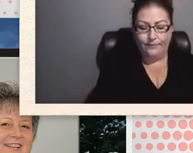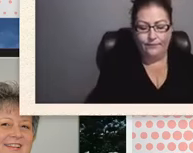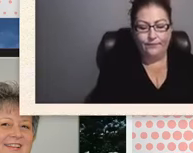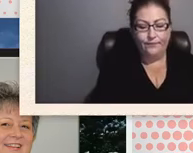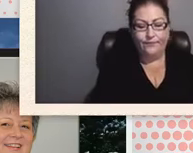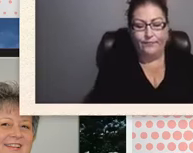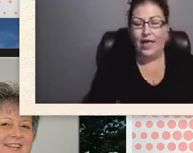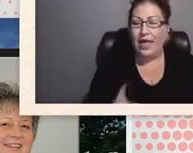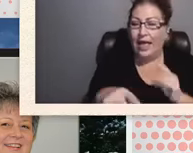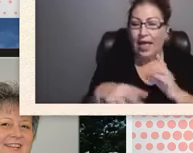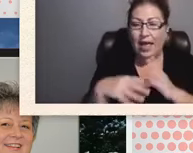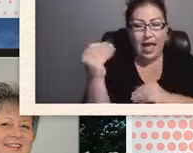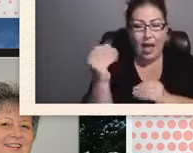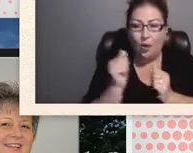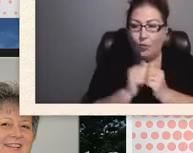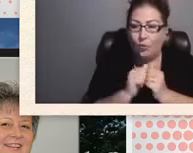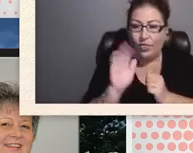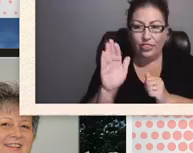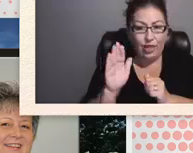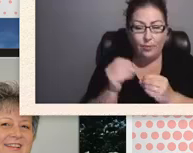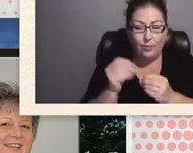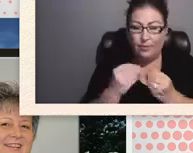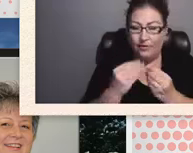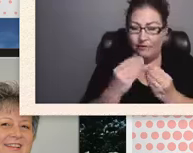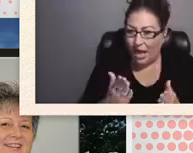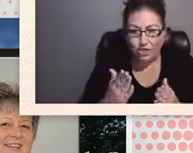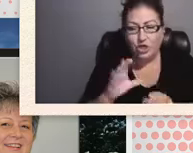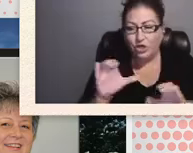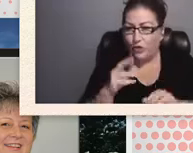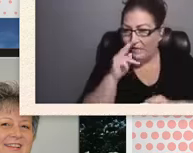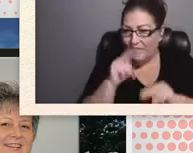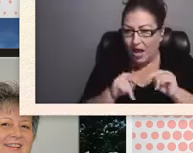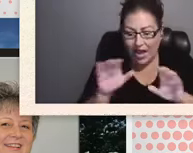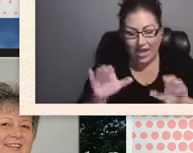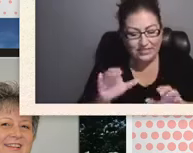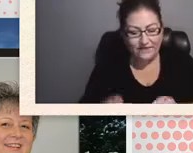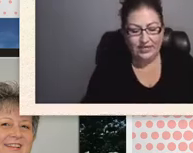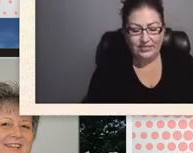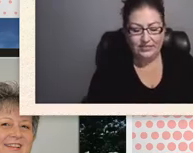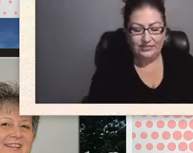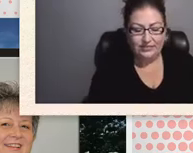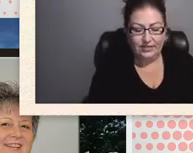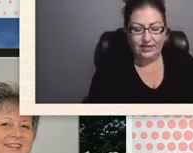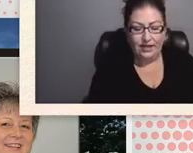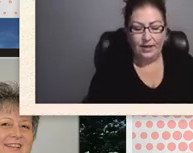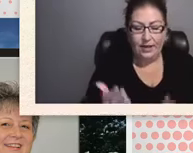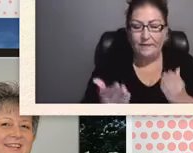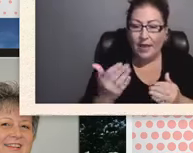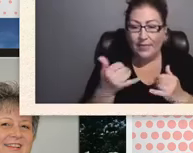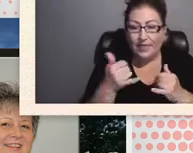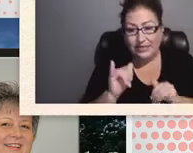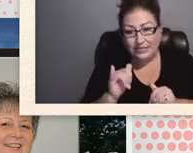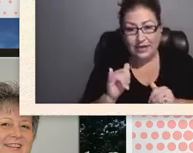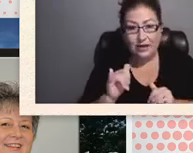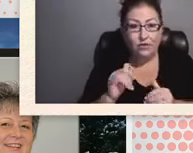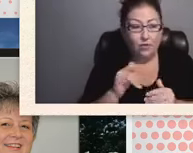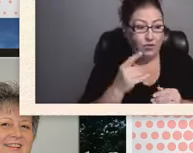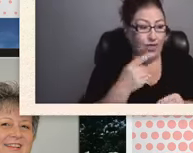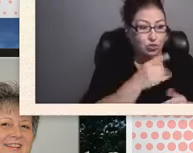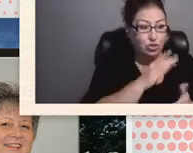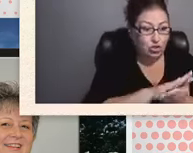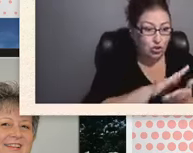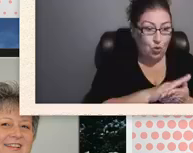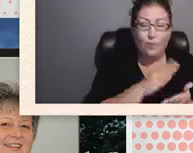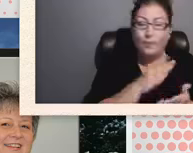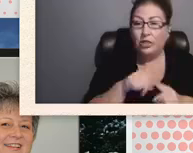with their companion provider and do fun activities. Perhaps they're still in school and school was closed early. And so